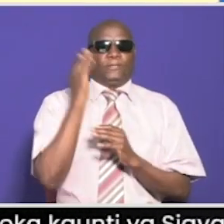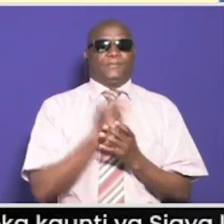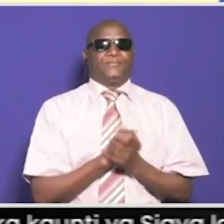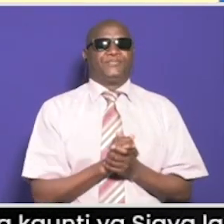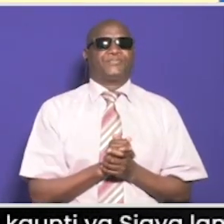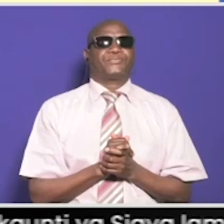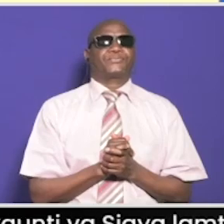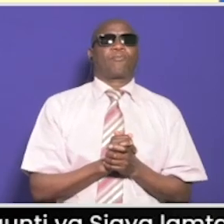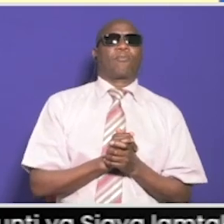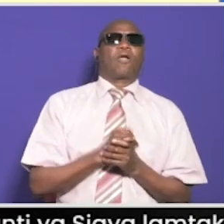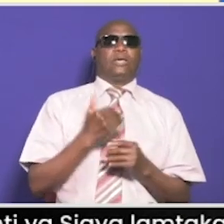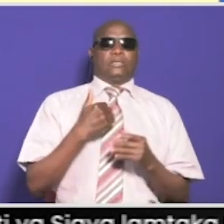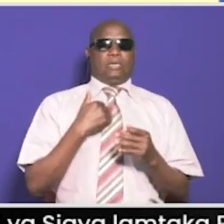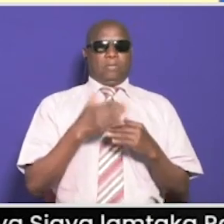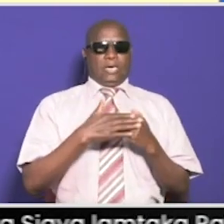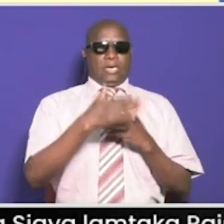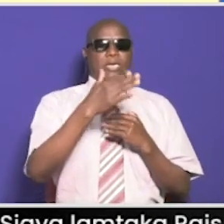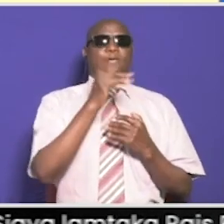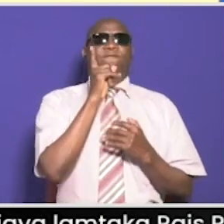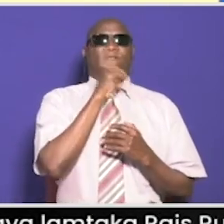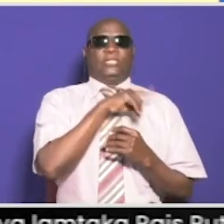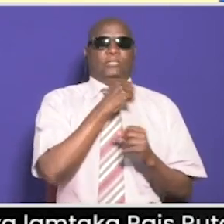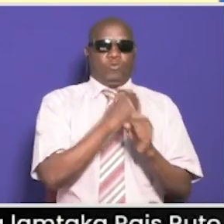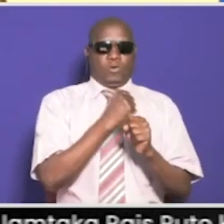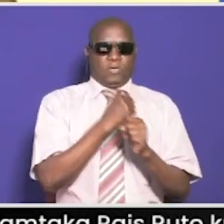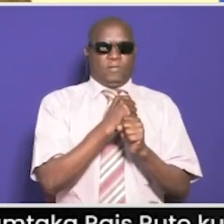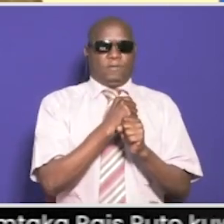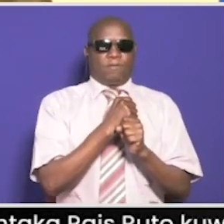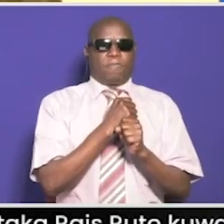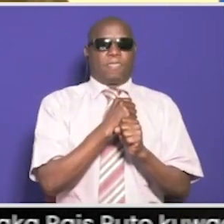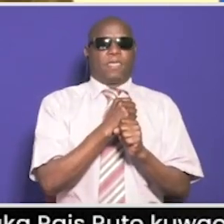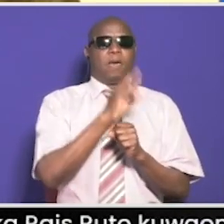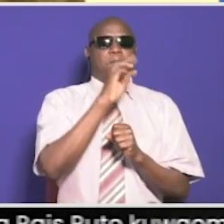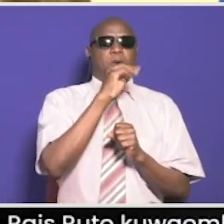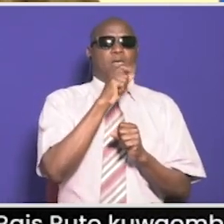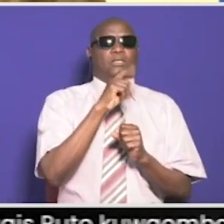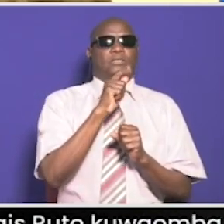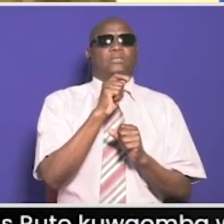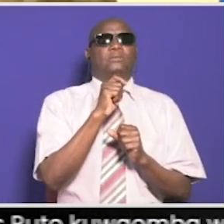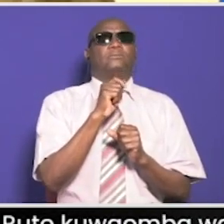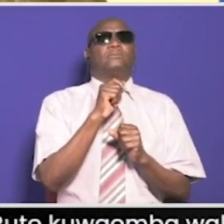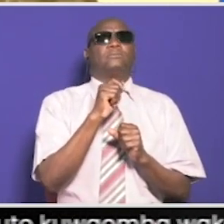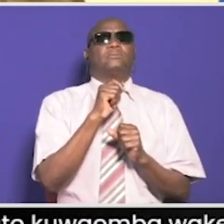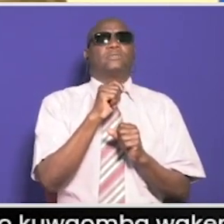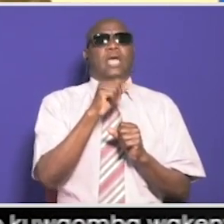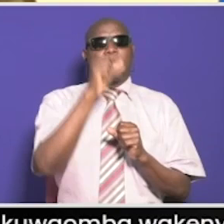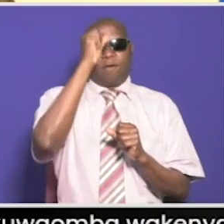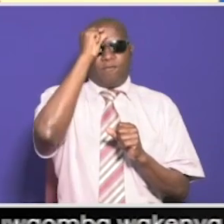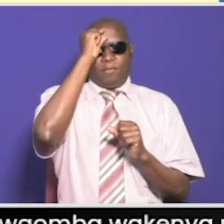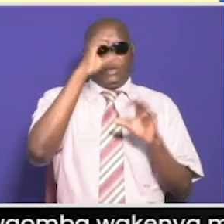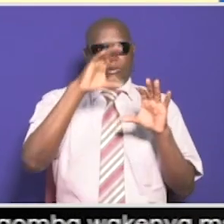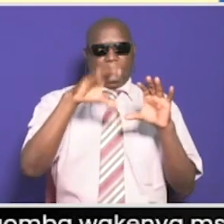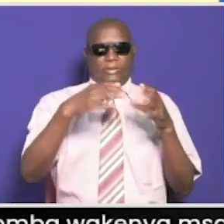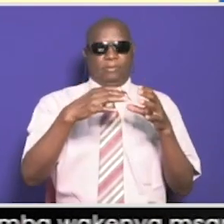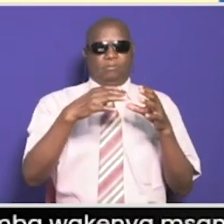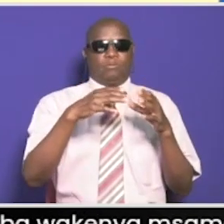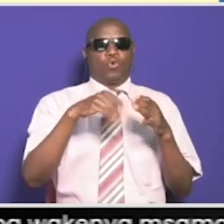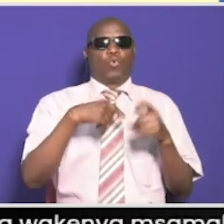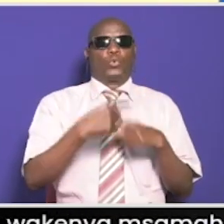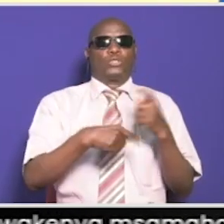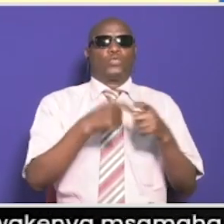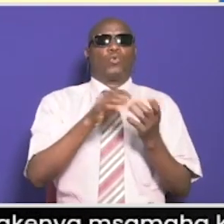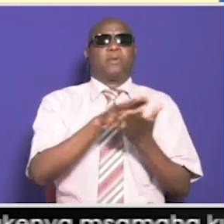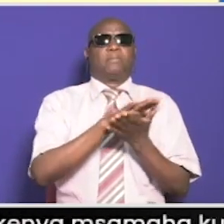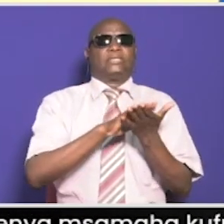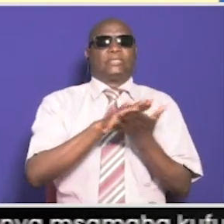We have gone ahead also, ladies and gentlemen, to establish a multifaceted government team that on a continuous basis